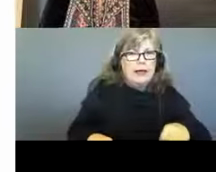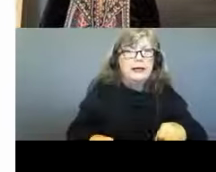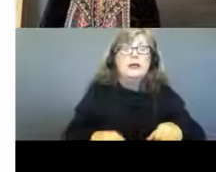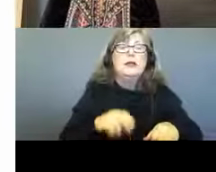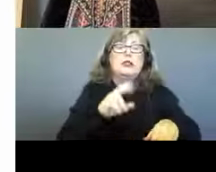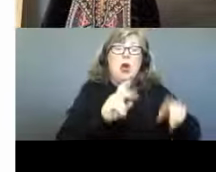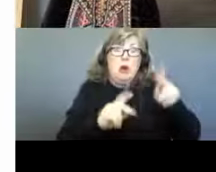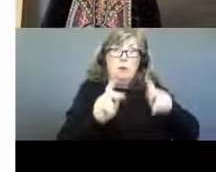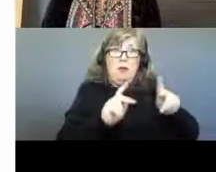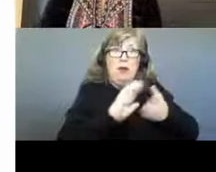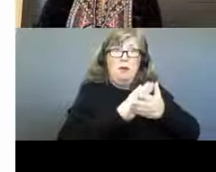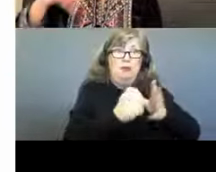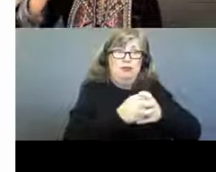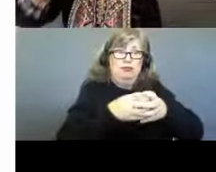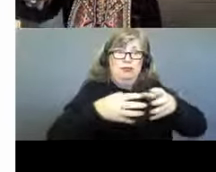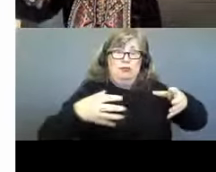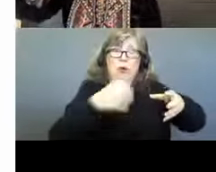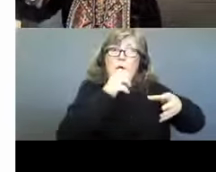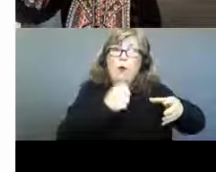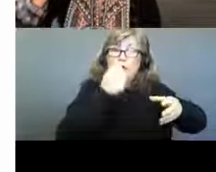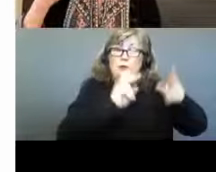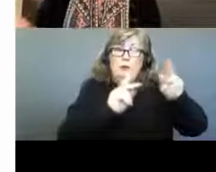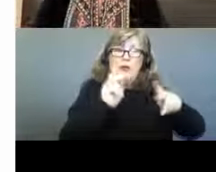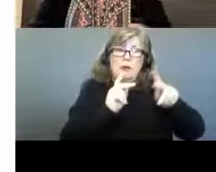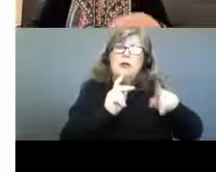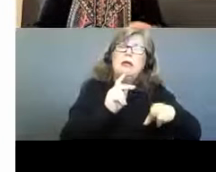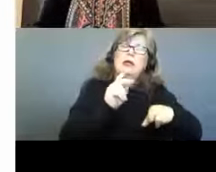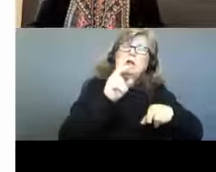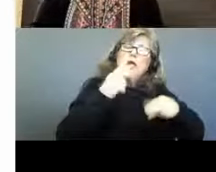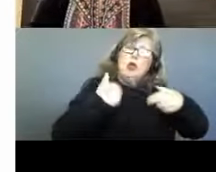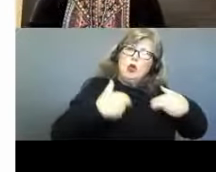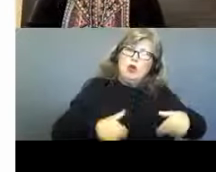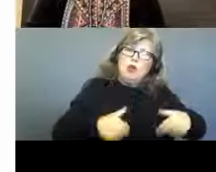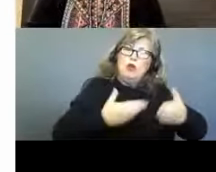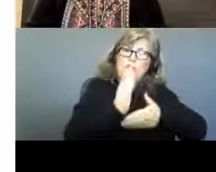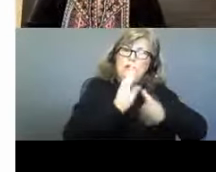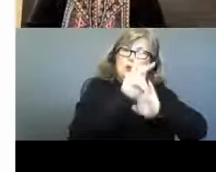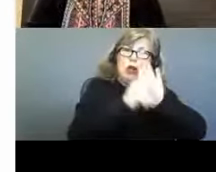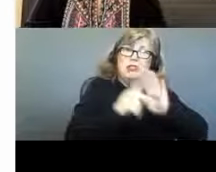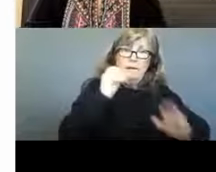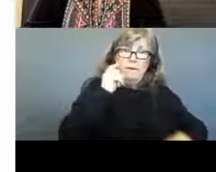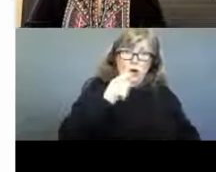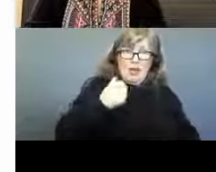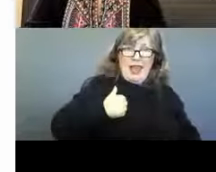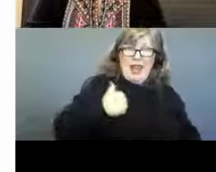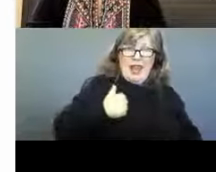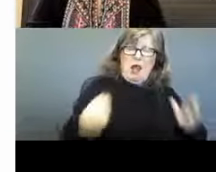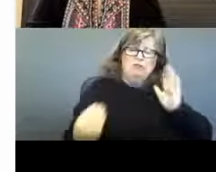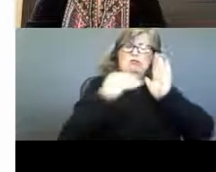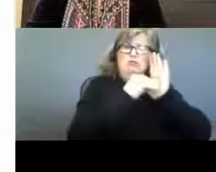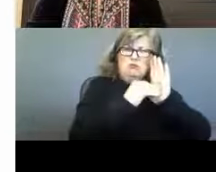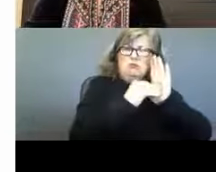convention on older persons will be an element of the federal government's human rights policies. And research shows that states that